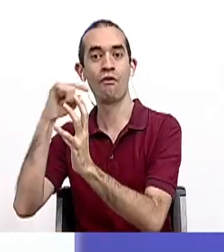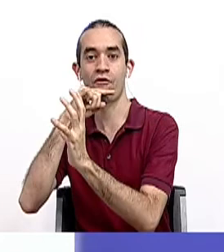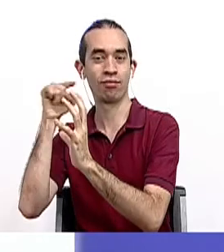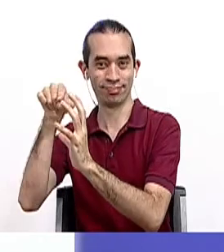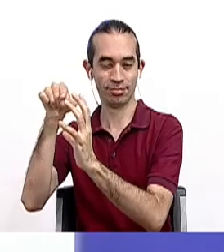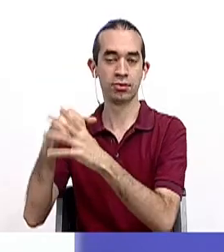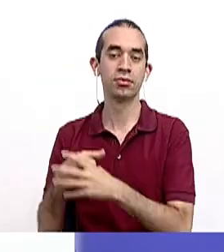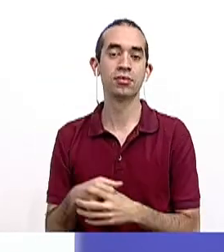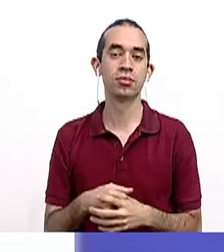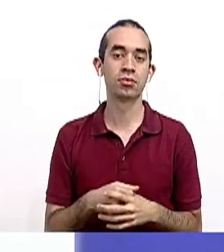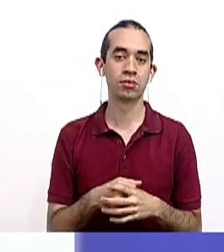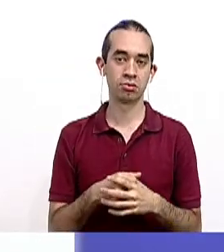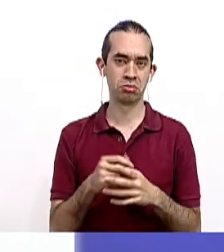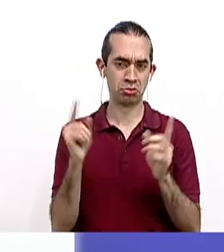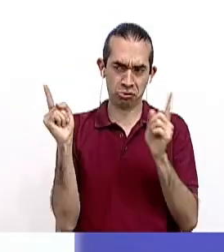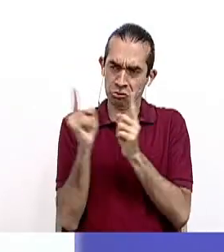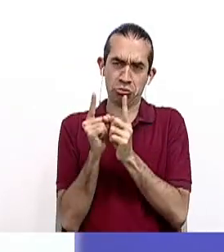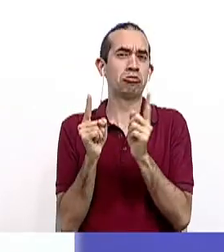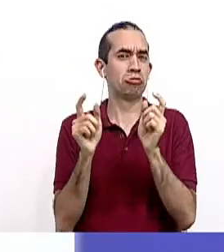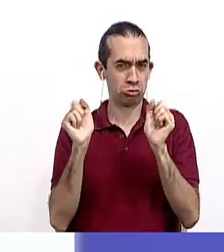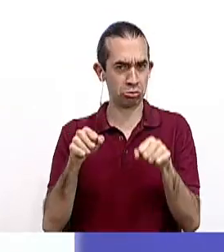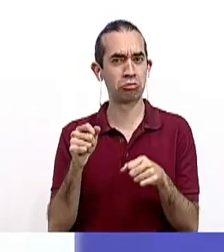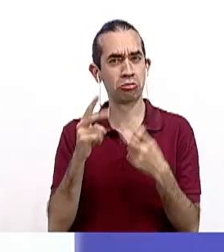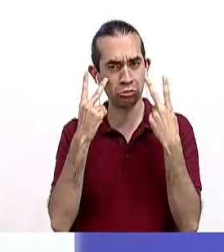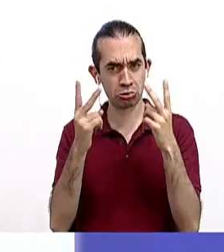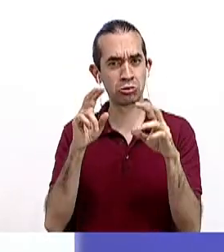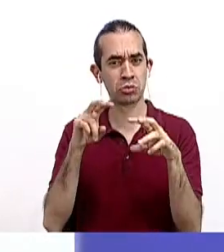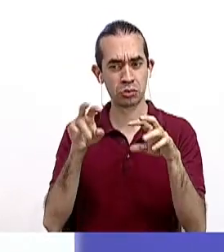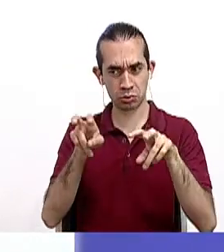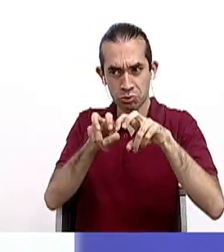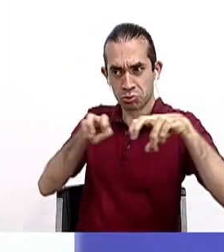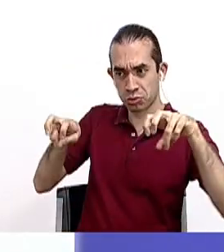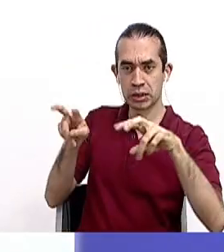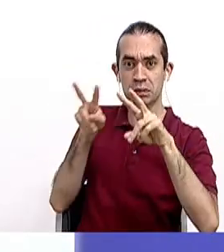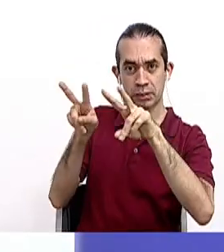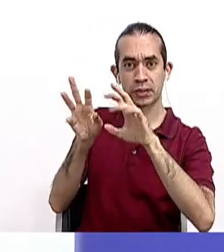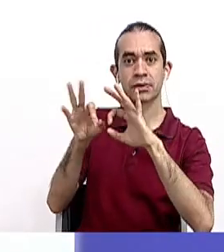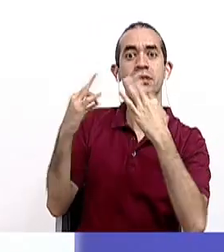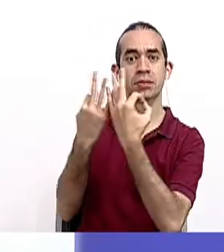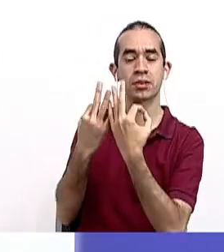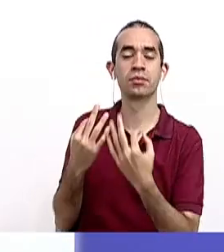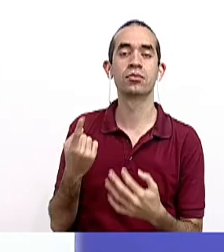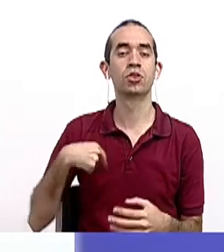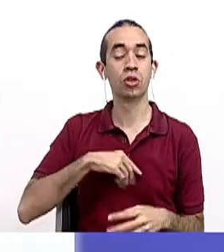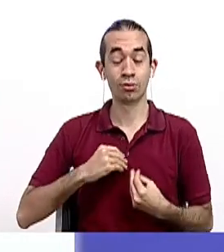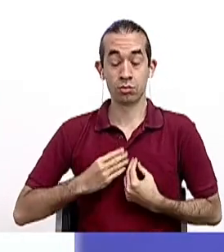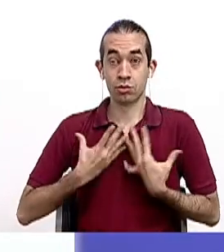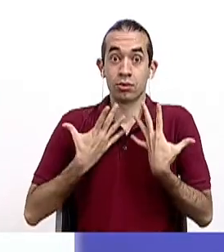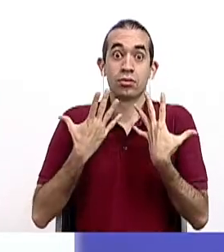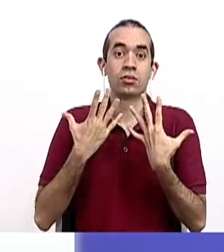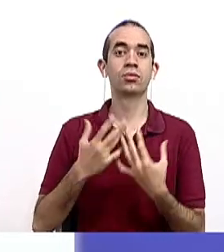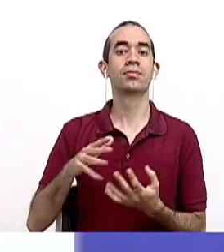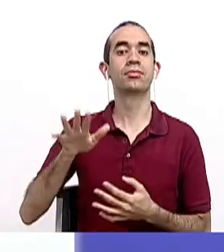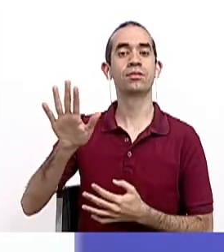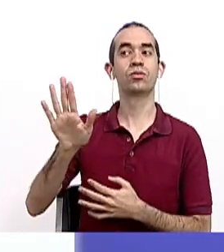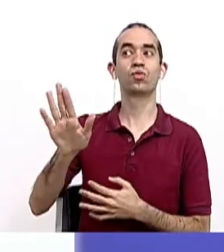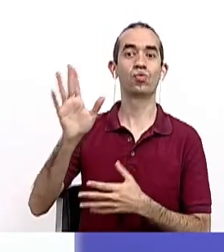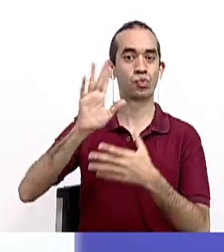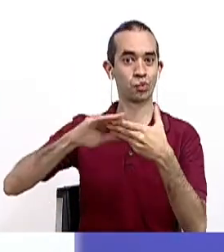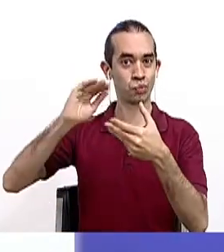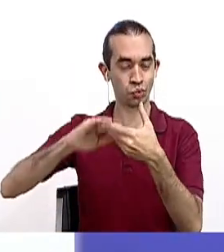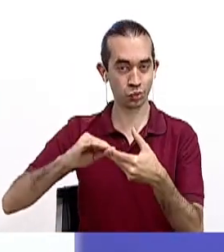very short and you can watch it in family. And you can see how we can get inspired by her